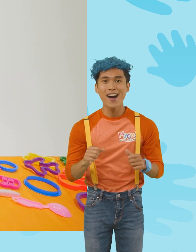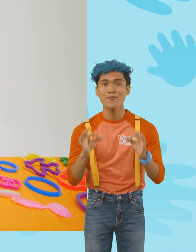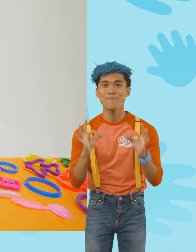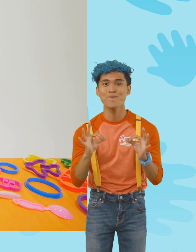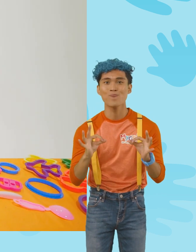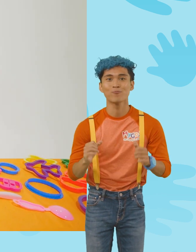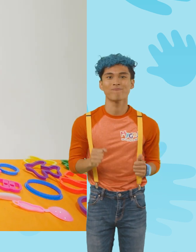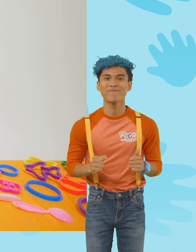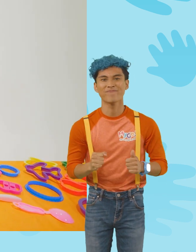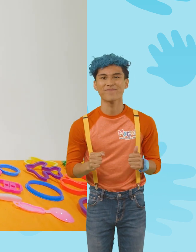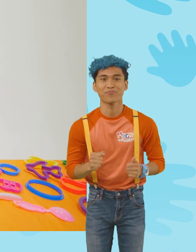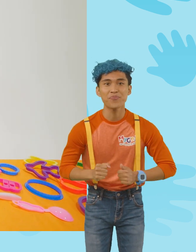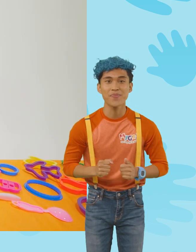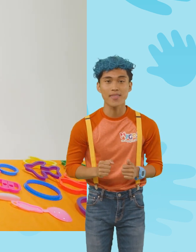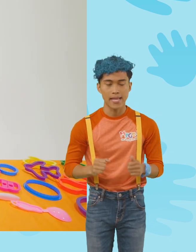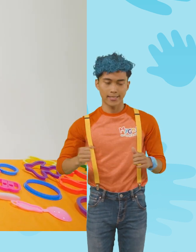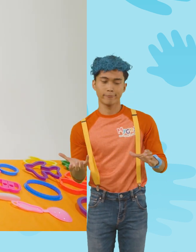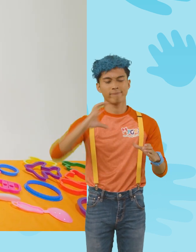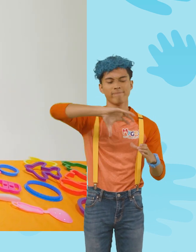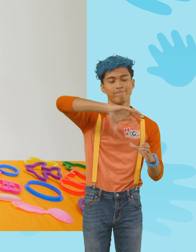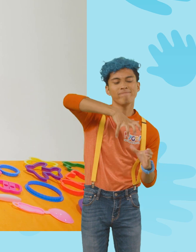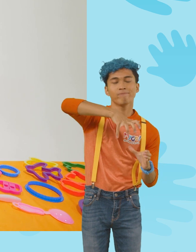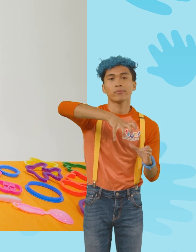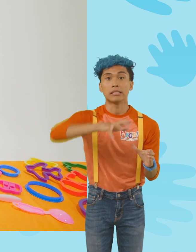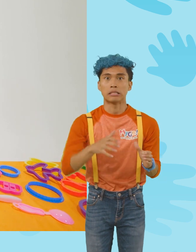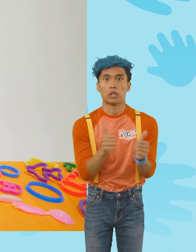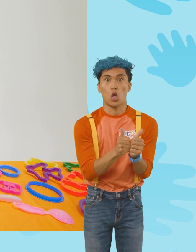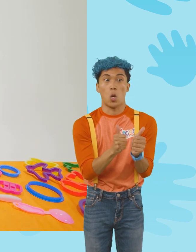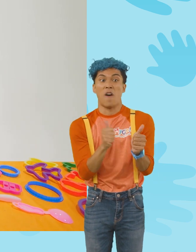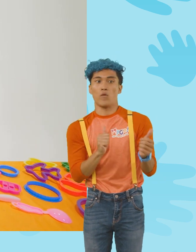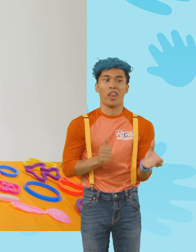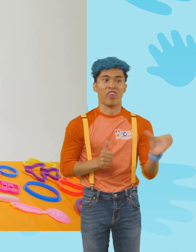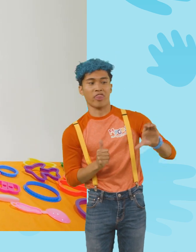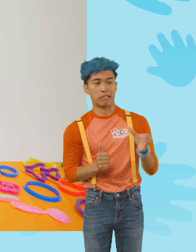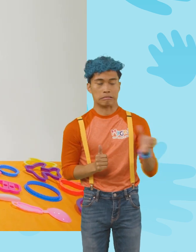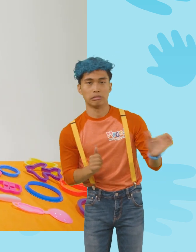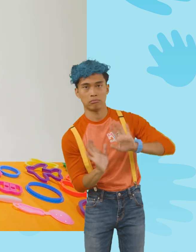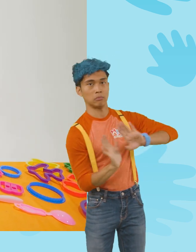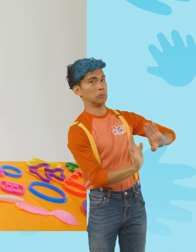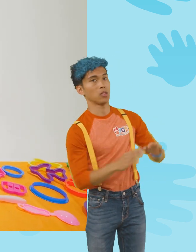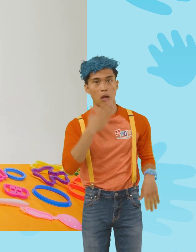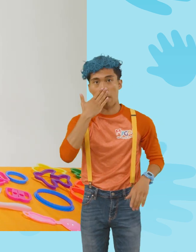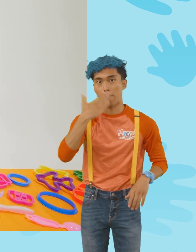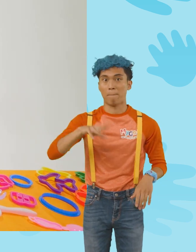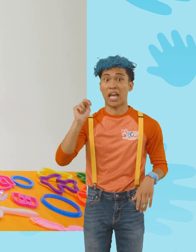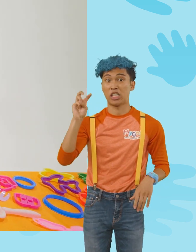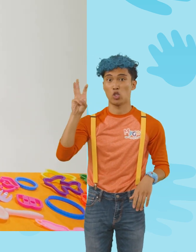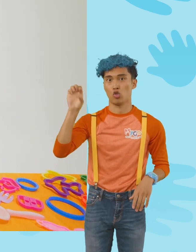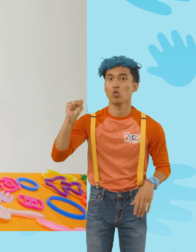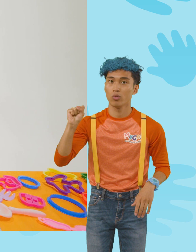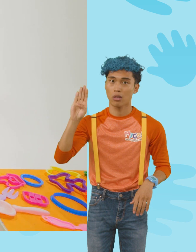Perfect. All right. Put the lid back on, just so it does not spill. That would be bad news,